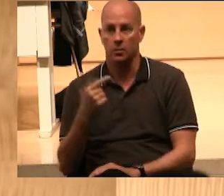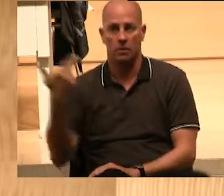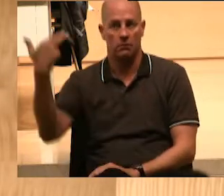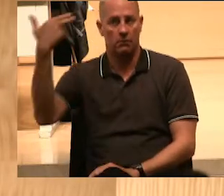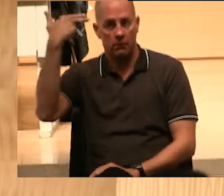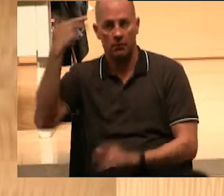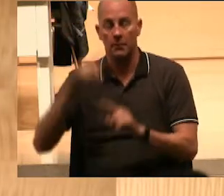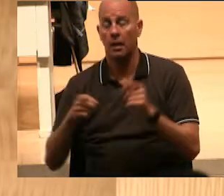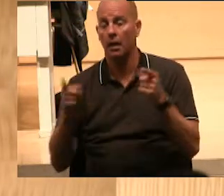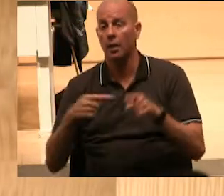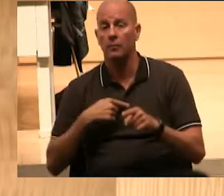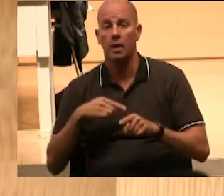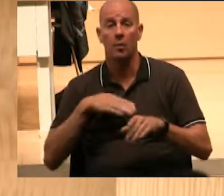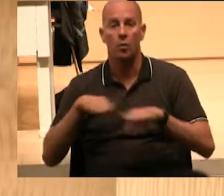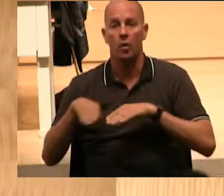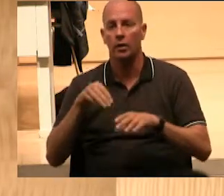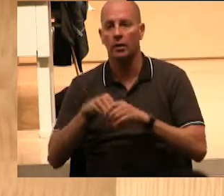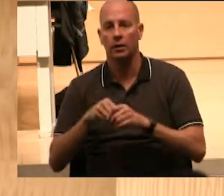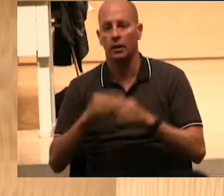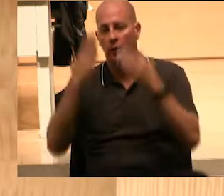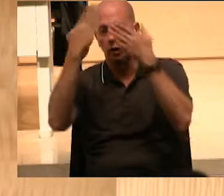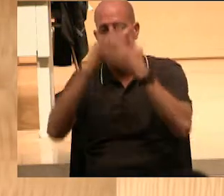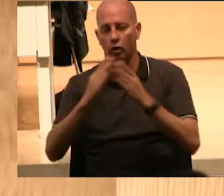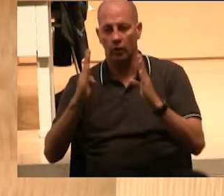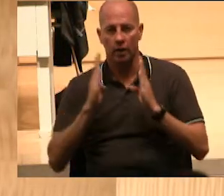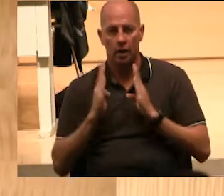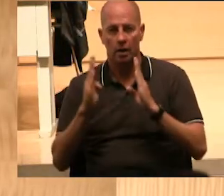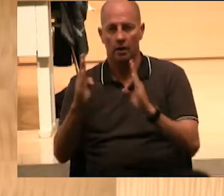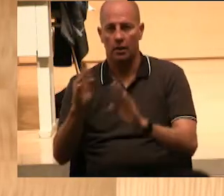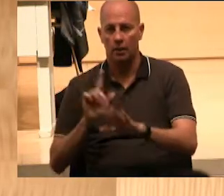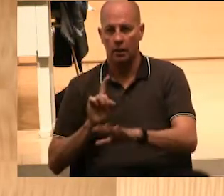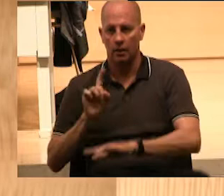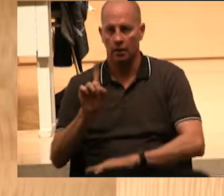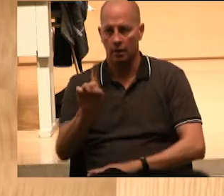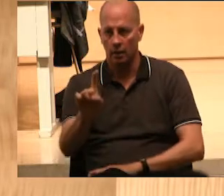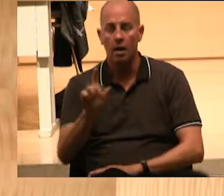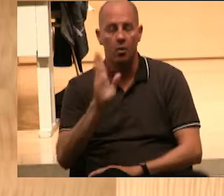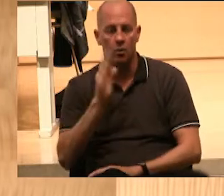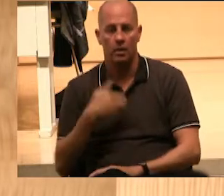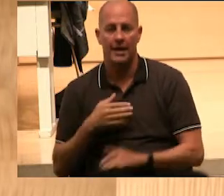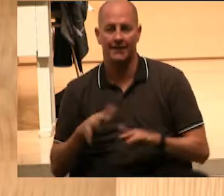me, but if I'm walking down a dark alley, then I have this unease or anxiety.